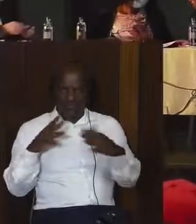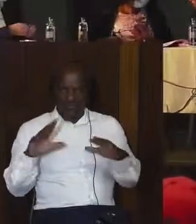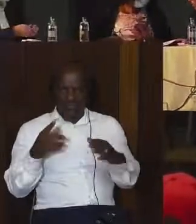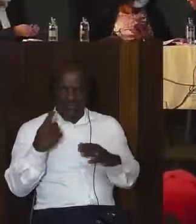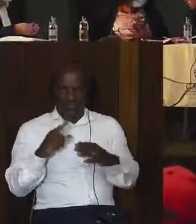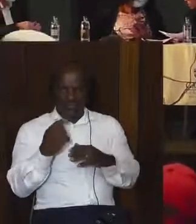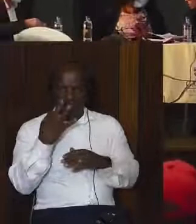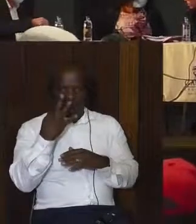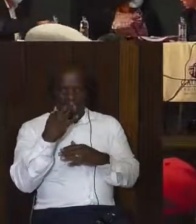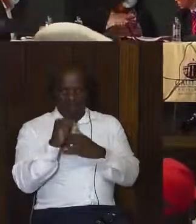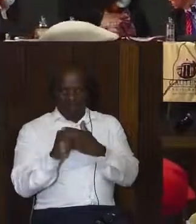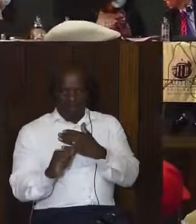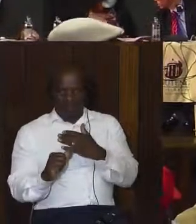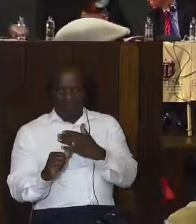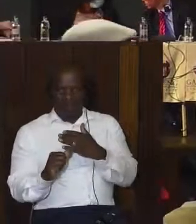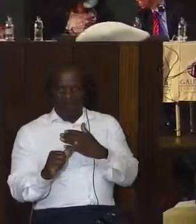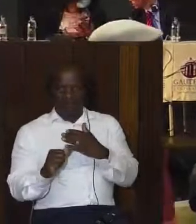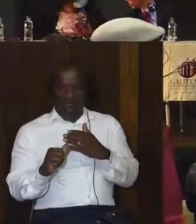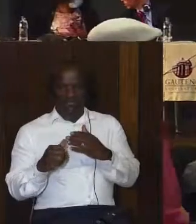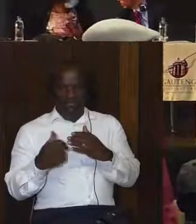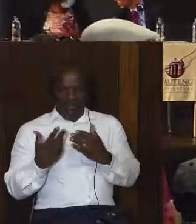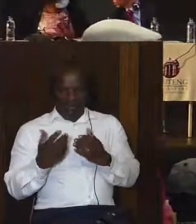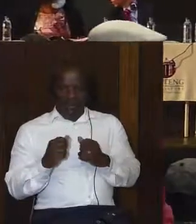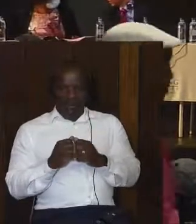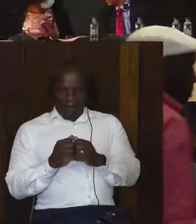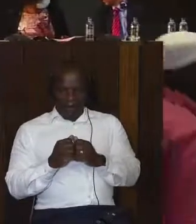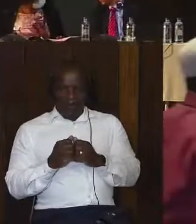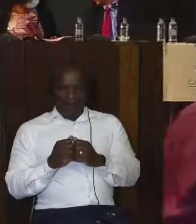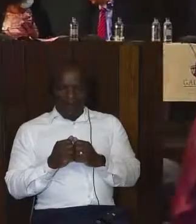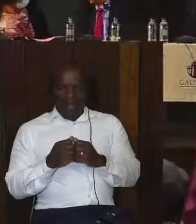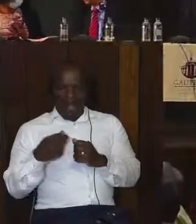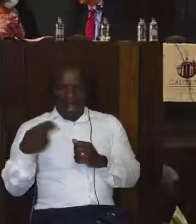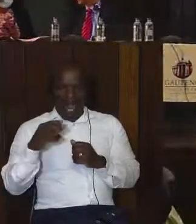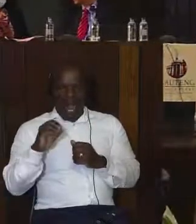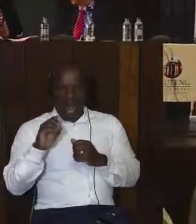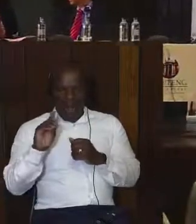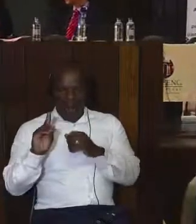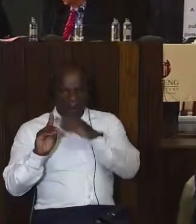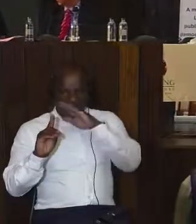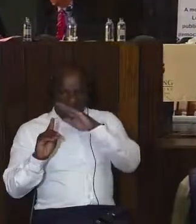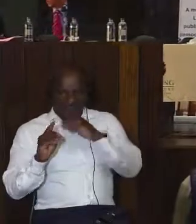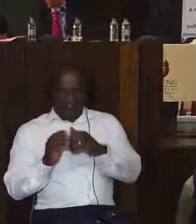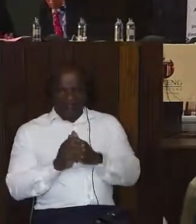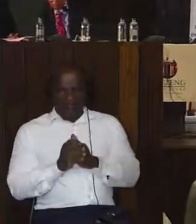quarter, covering the department and entities. HOD?